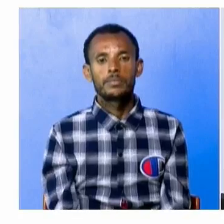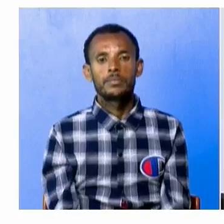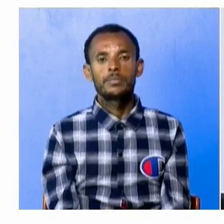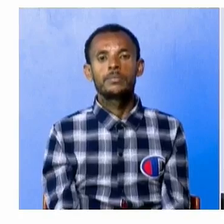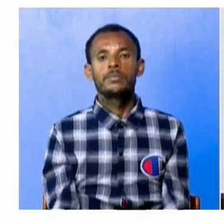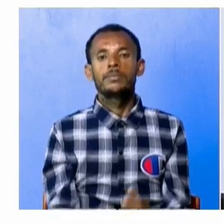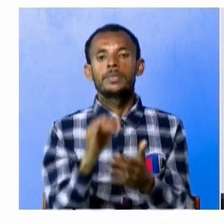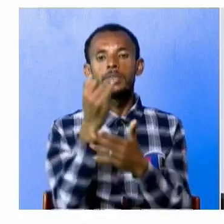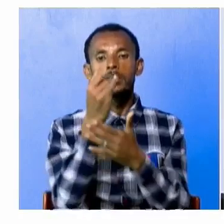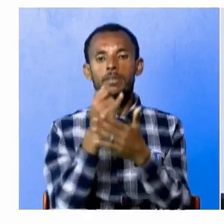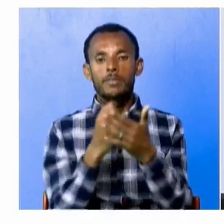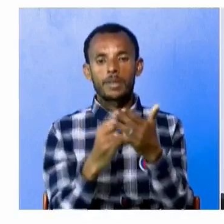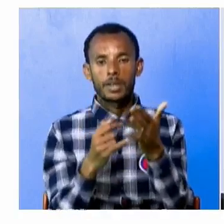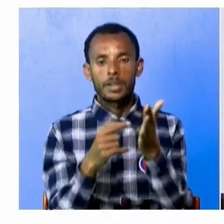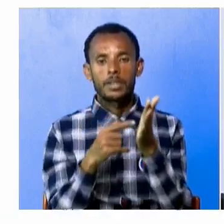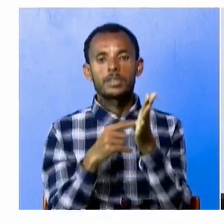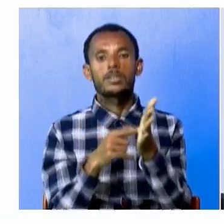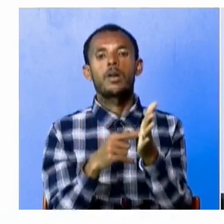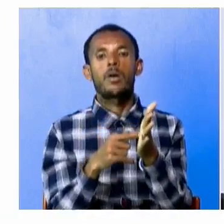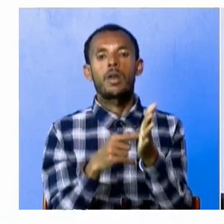In the figure shown below,